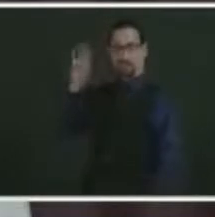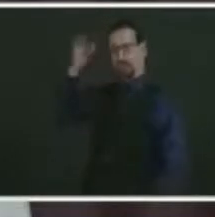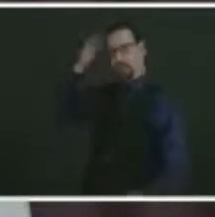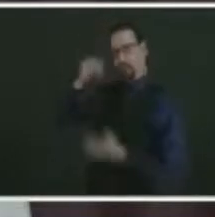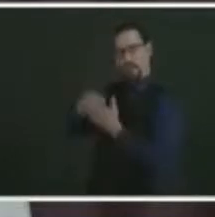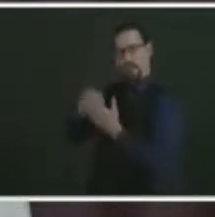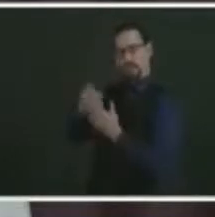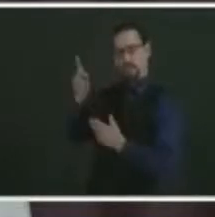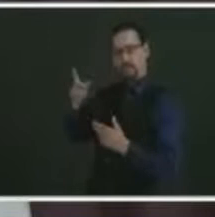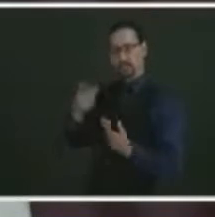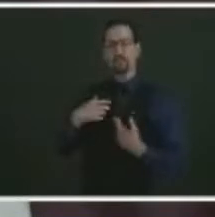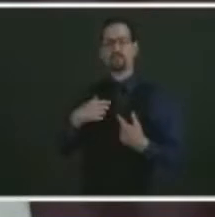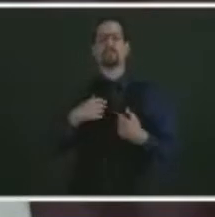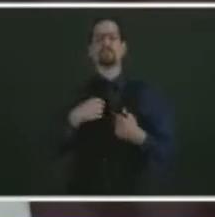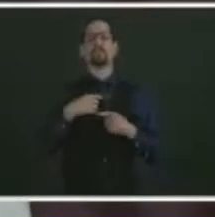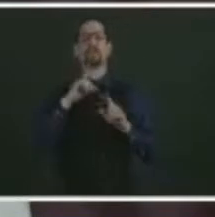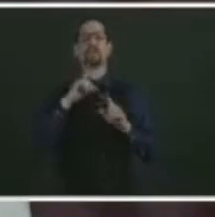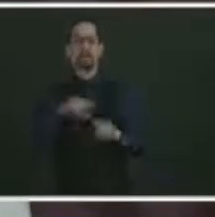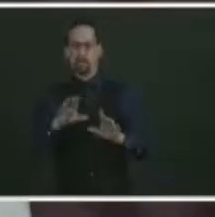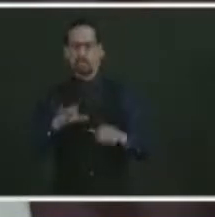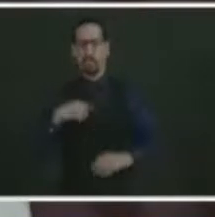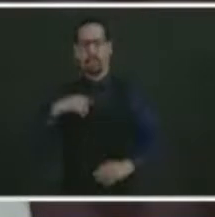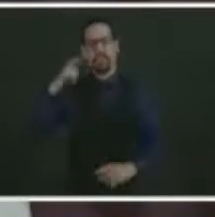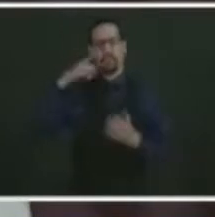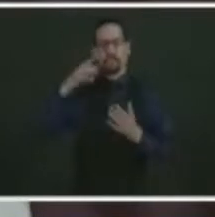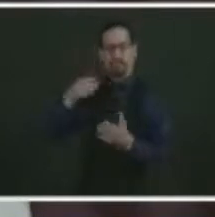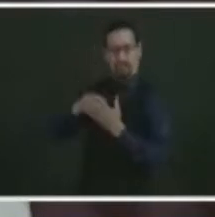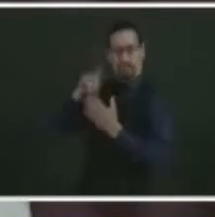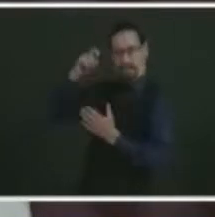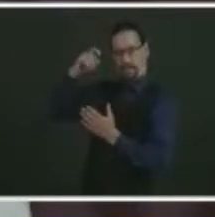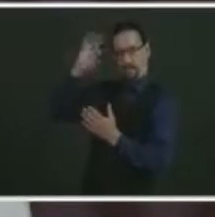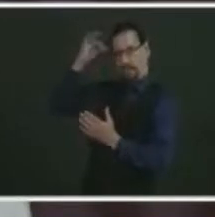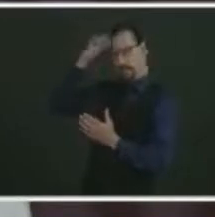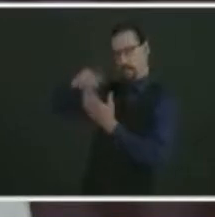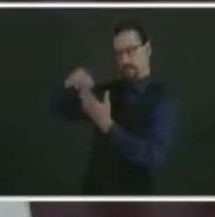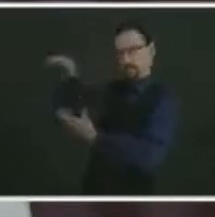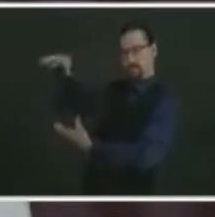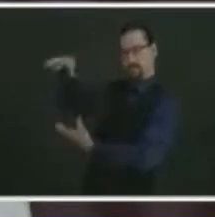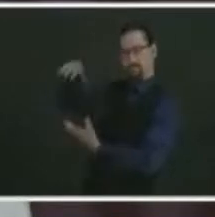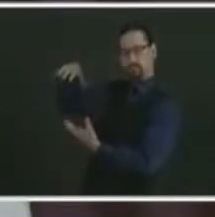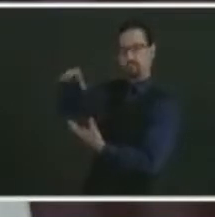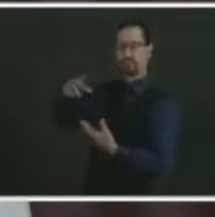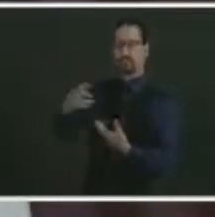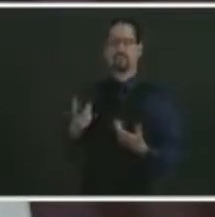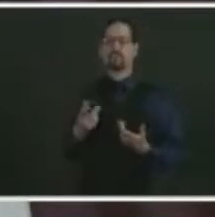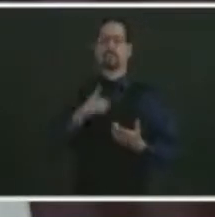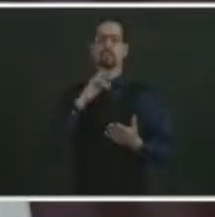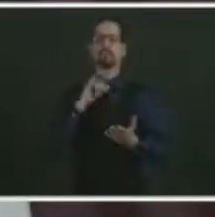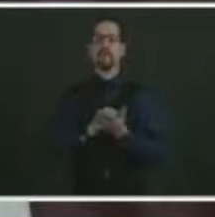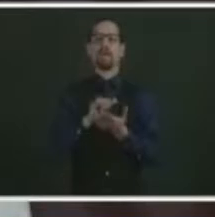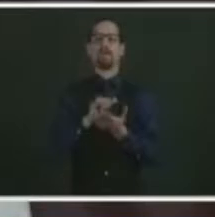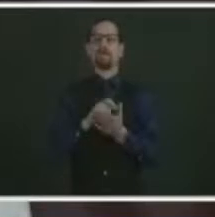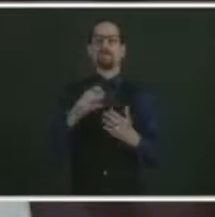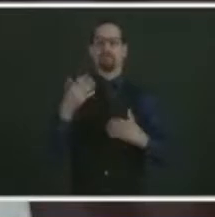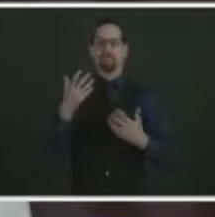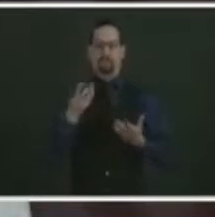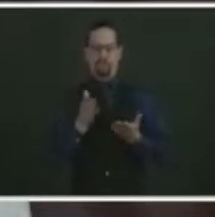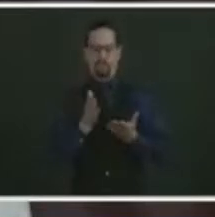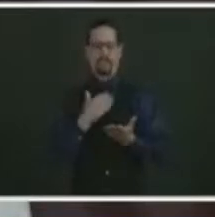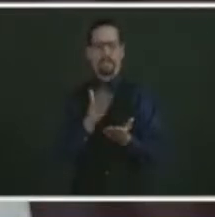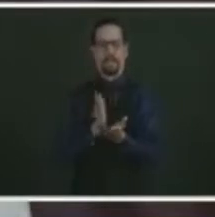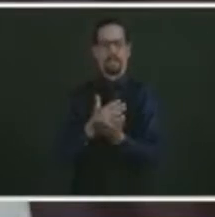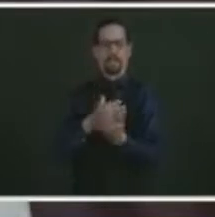there's no future federal aid, there's no way to balance the budget with an $800 million deficit without having everything on the